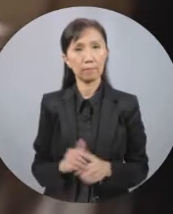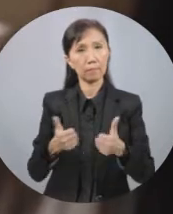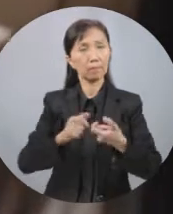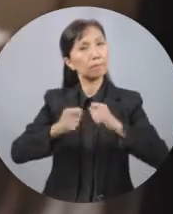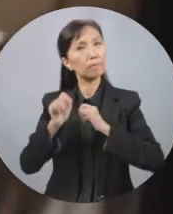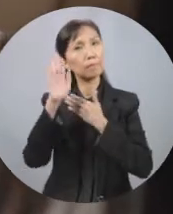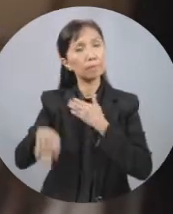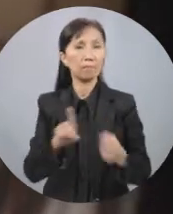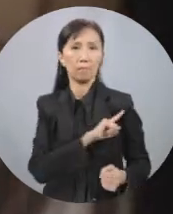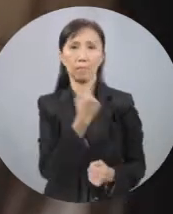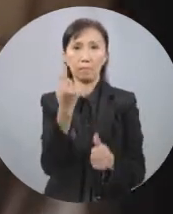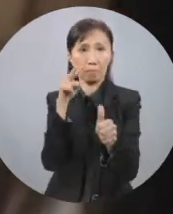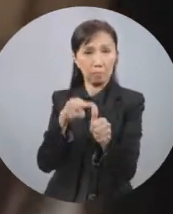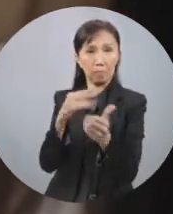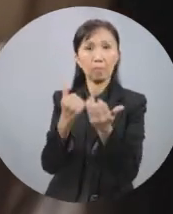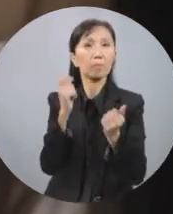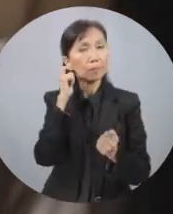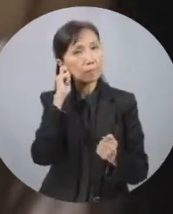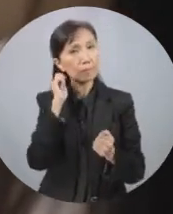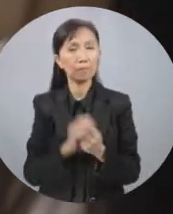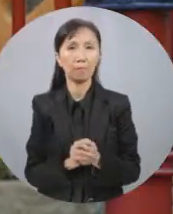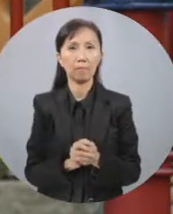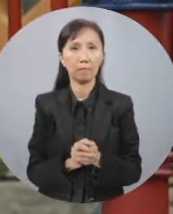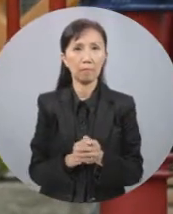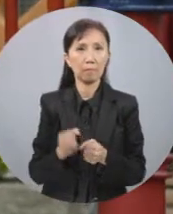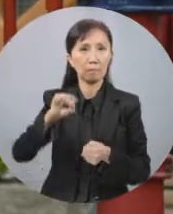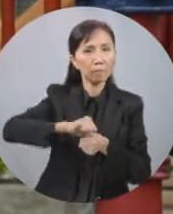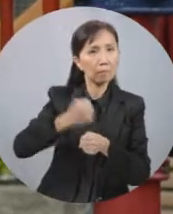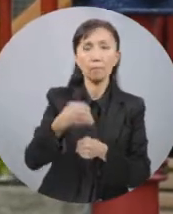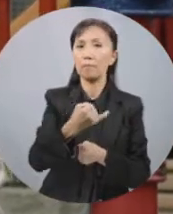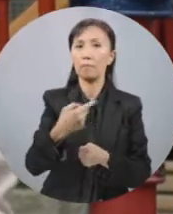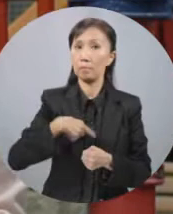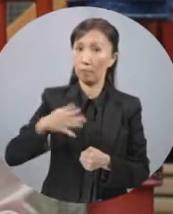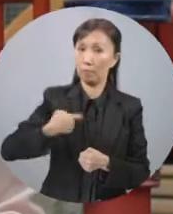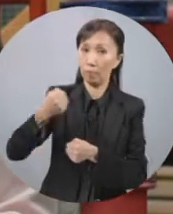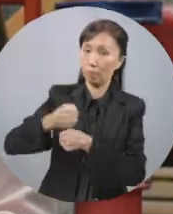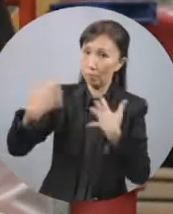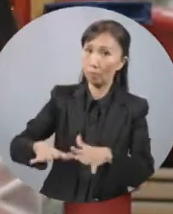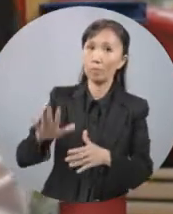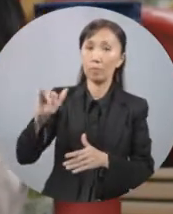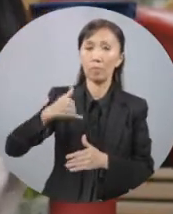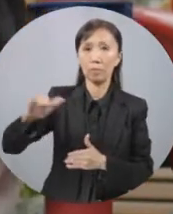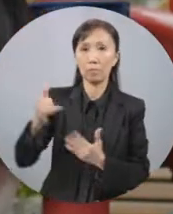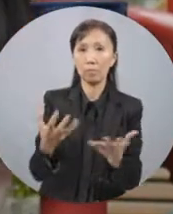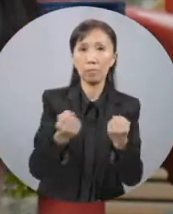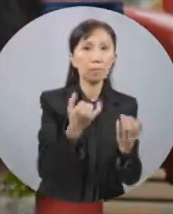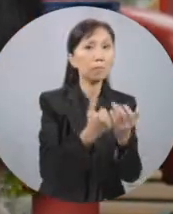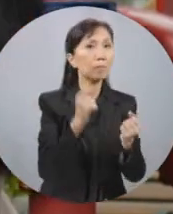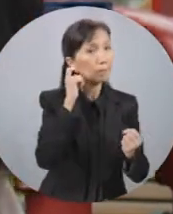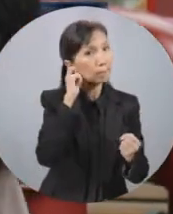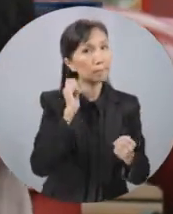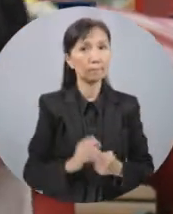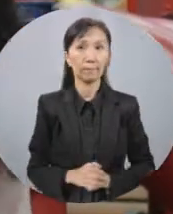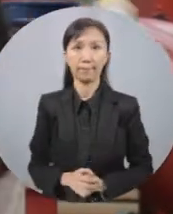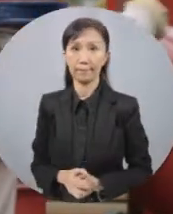I have to take care of my daughter only by myself after divorce. Even though I couldn't work overtime, I always finished all tasks in hand before